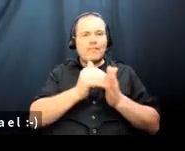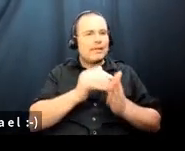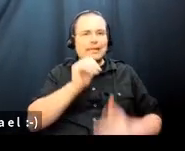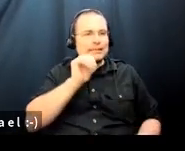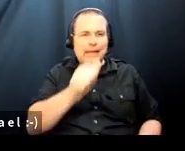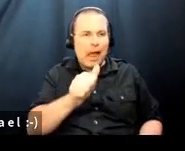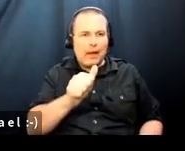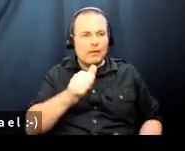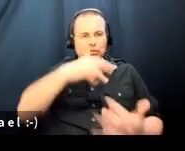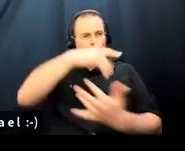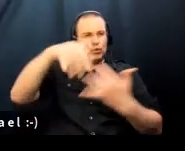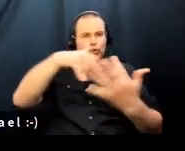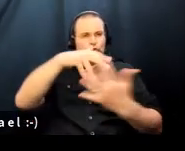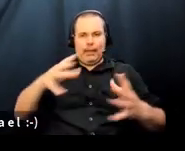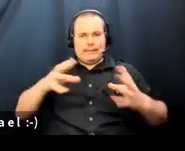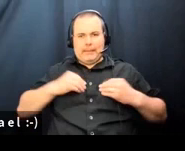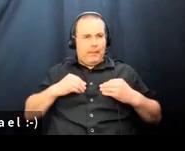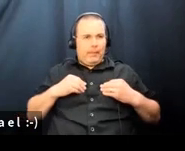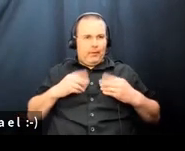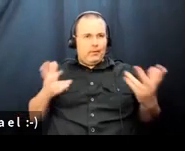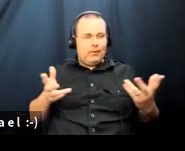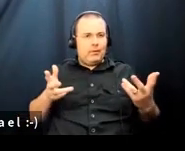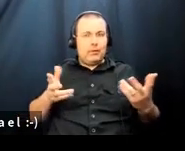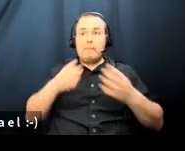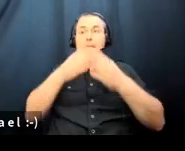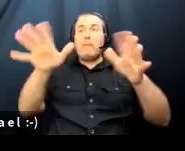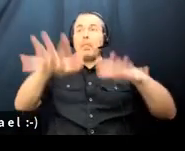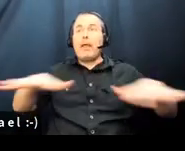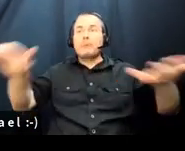suck your thumb in public. We don't like that.